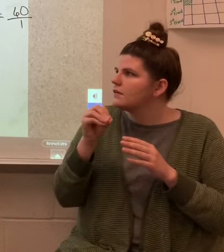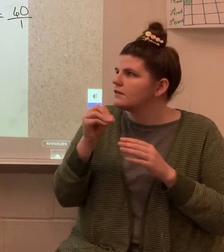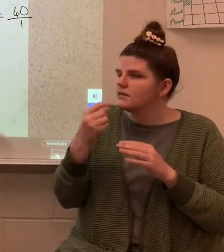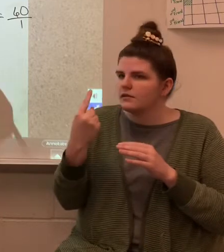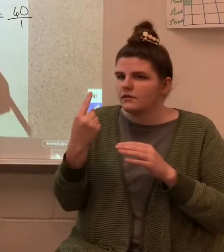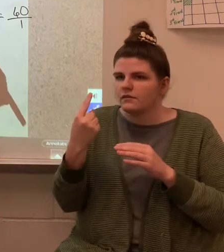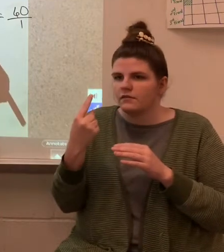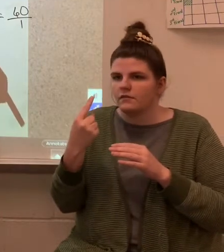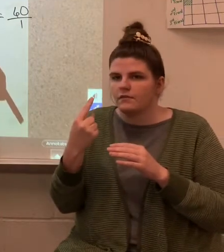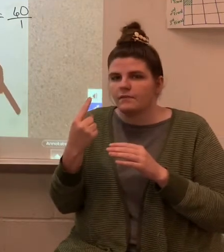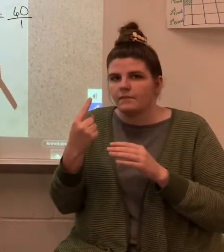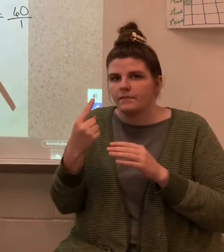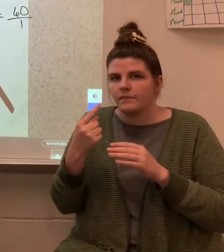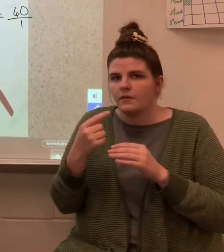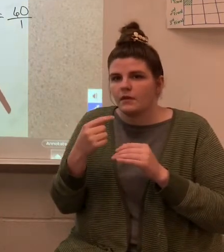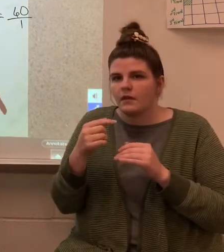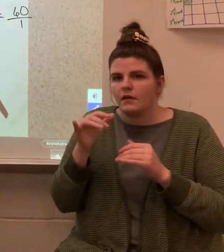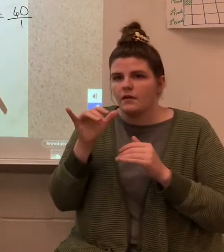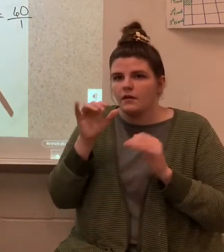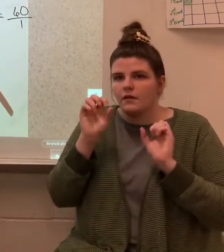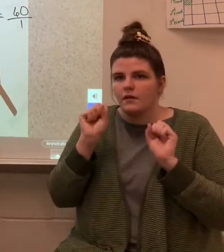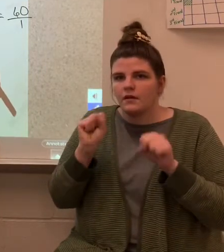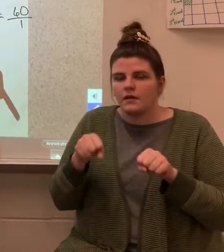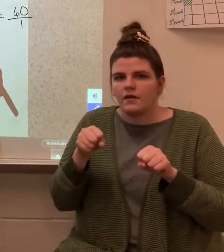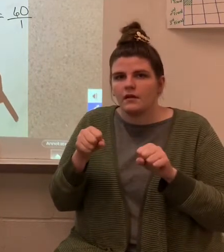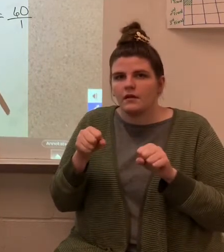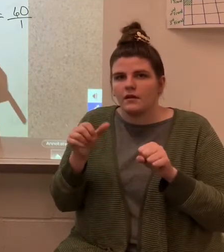he can fill